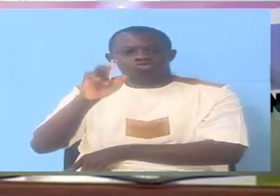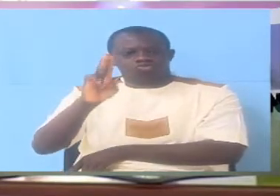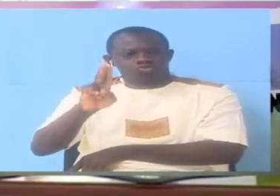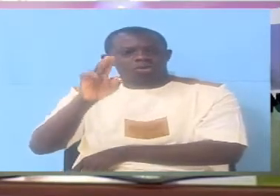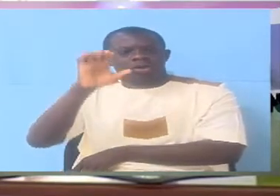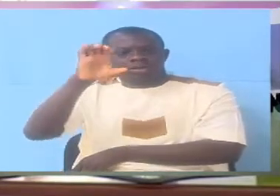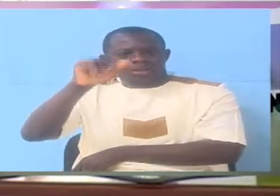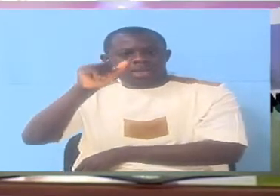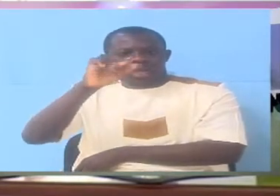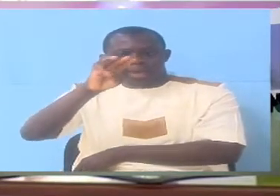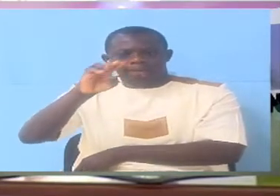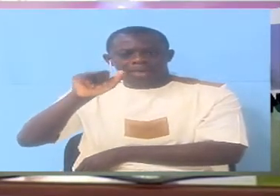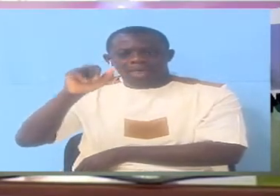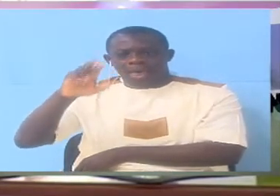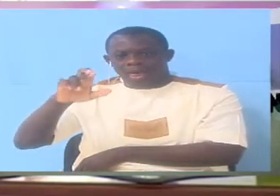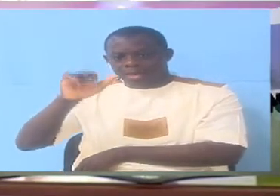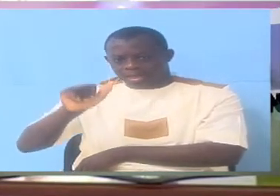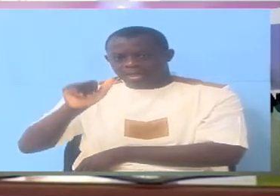Okay, I would